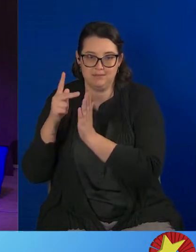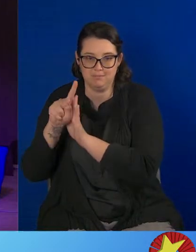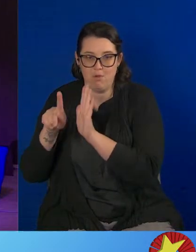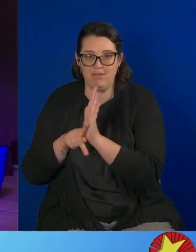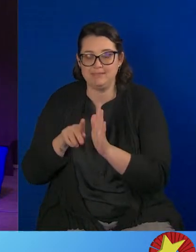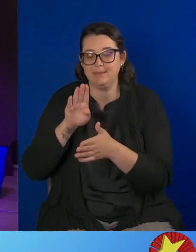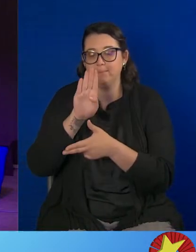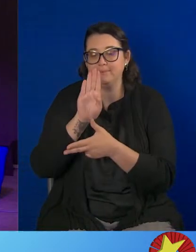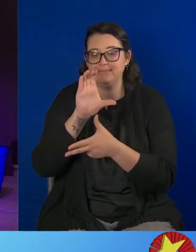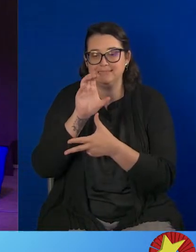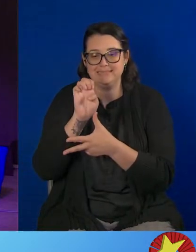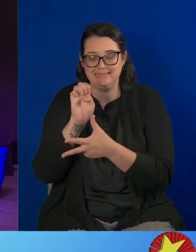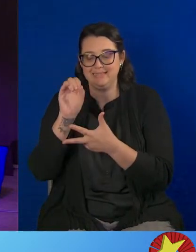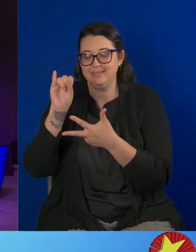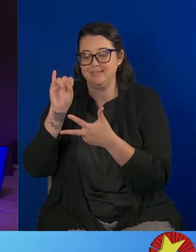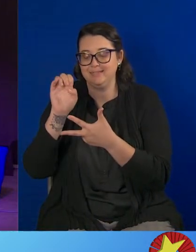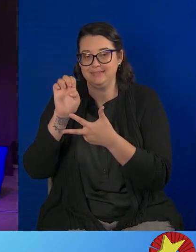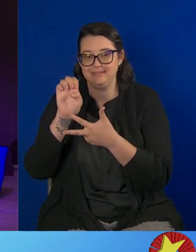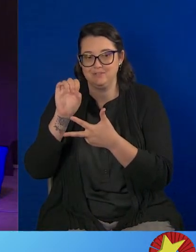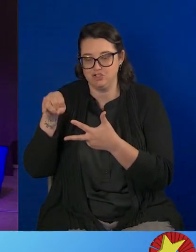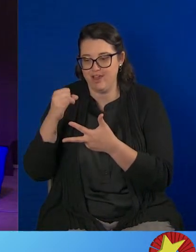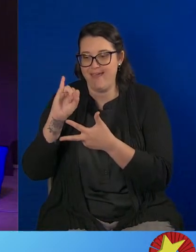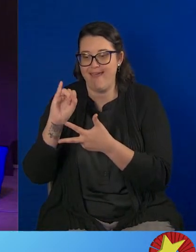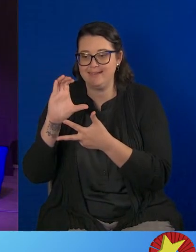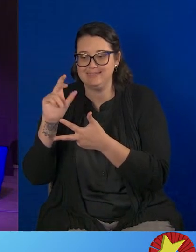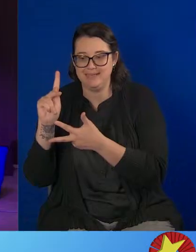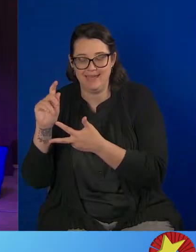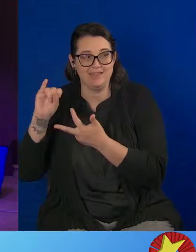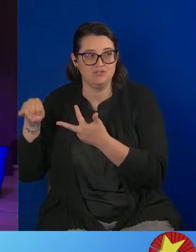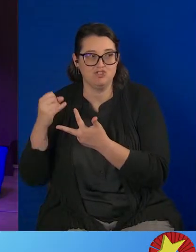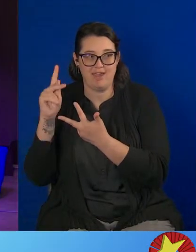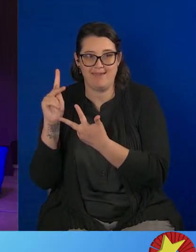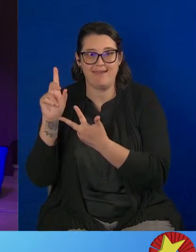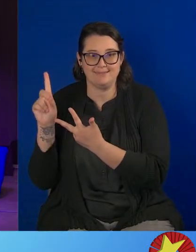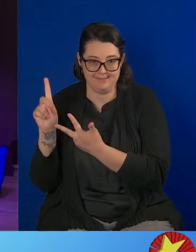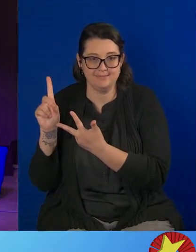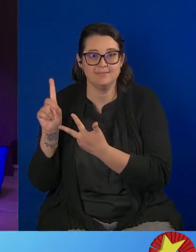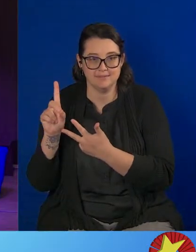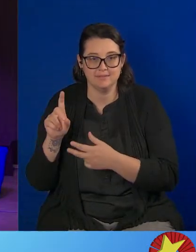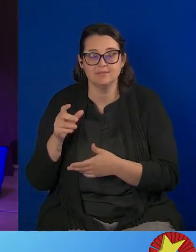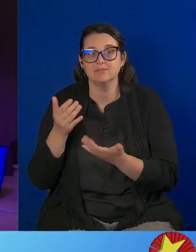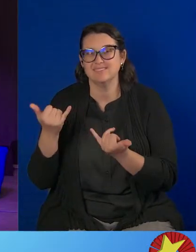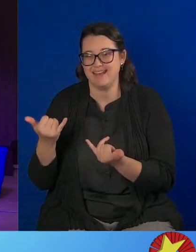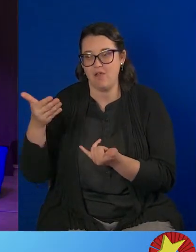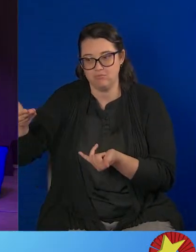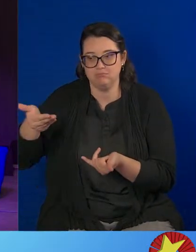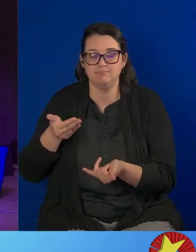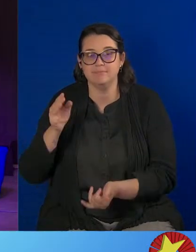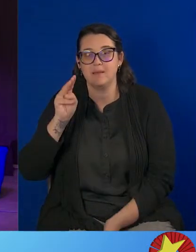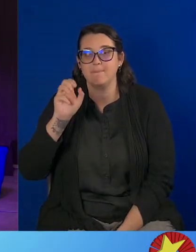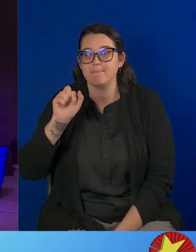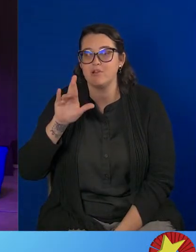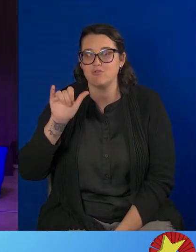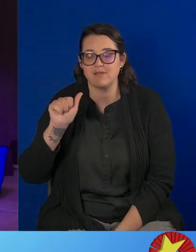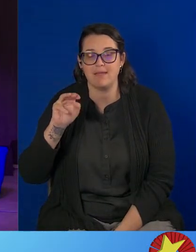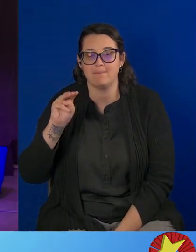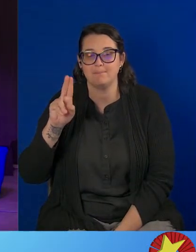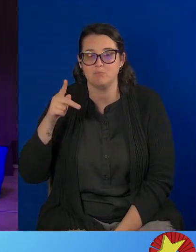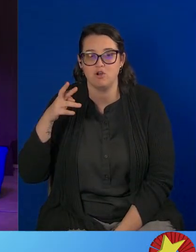EE, JICK, and JKD. That's going to be Maria Murphy.